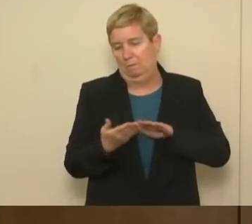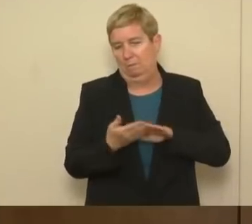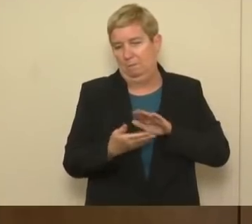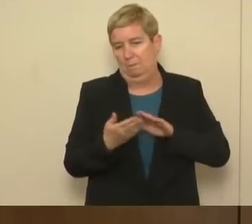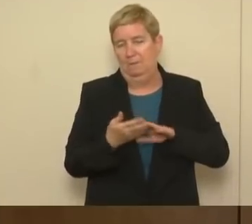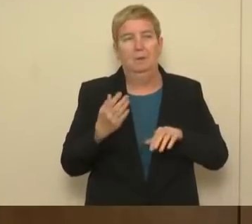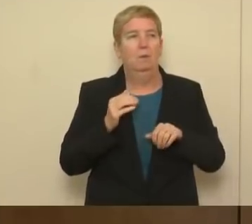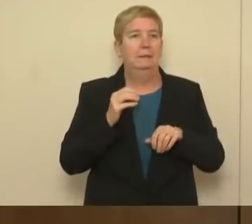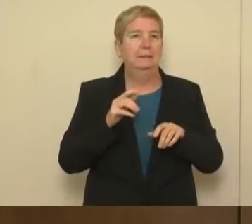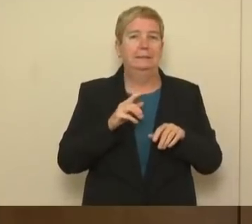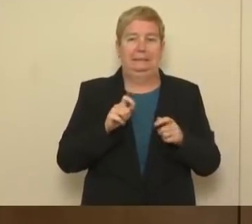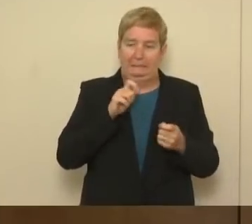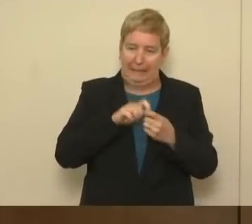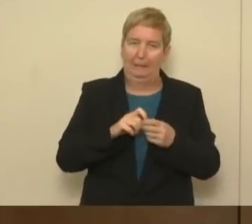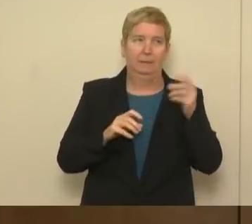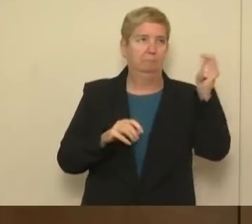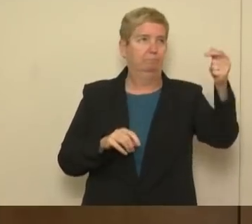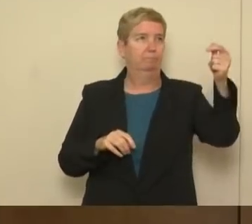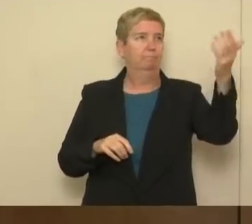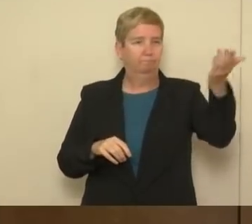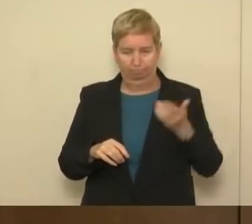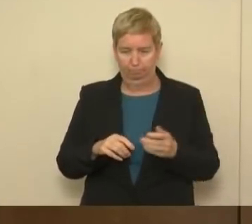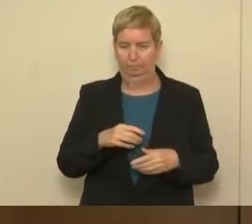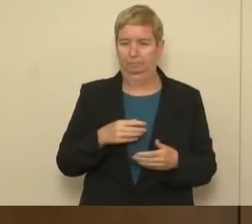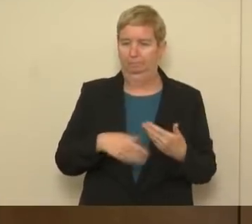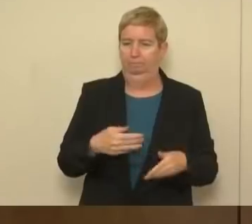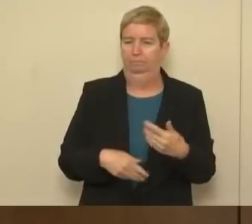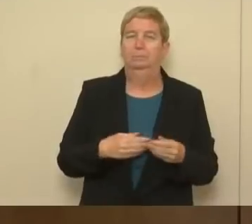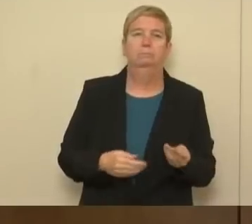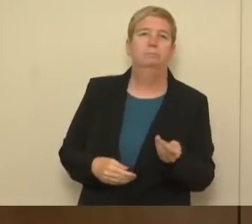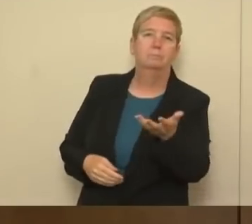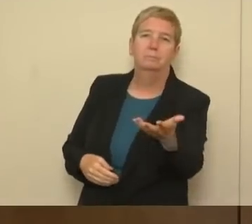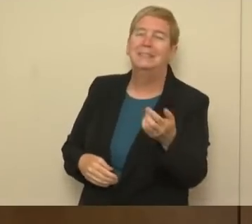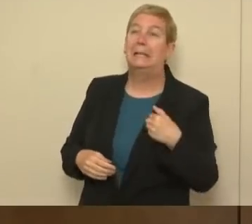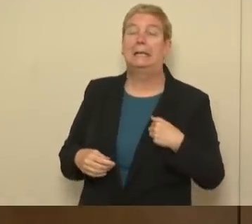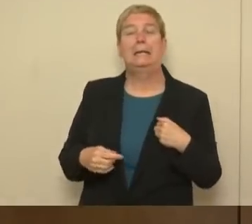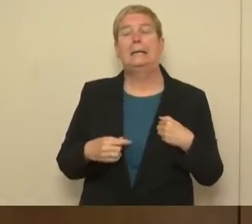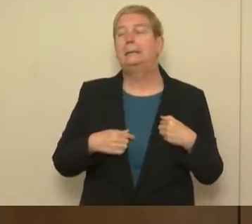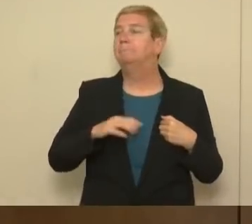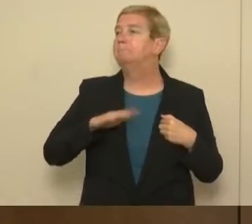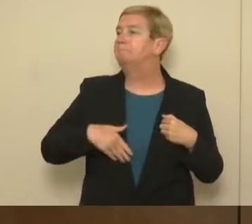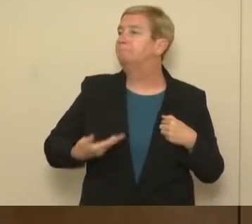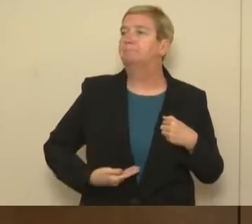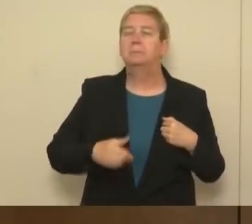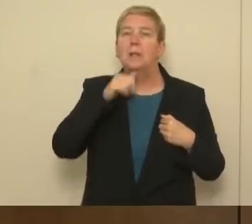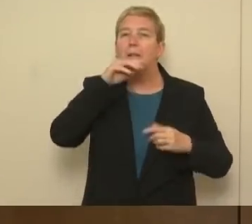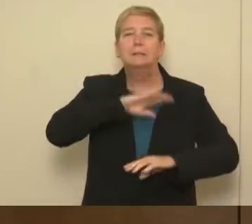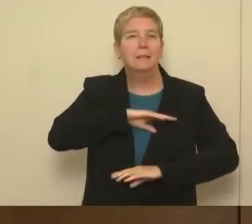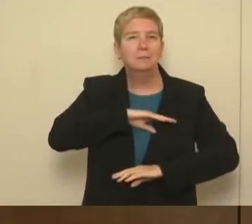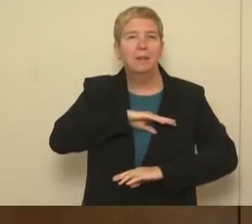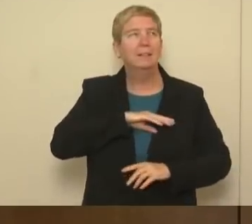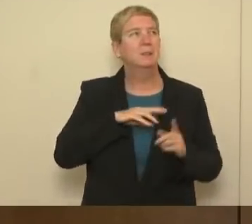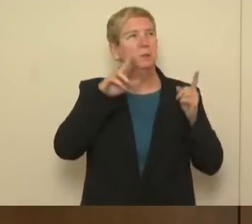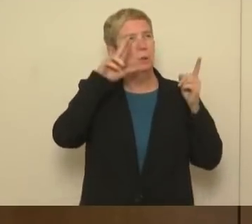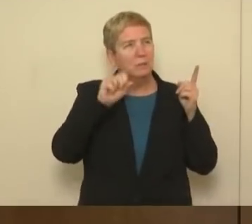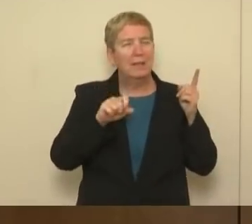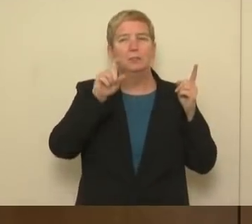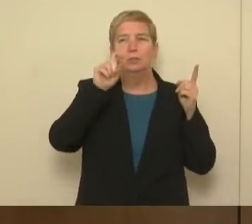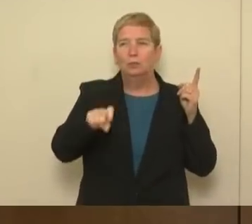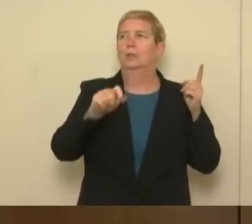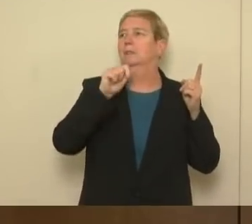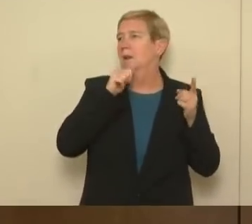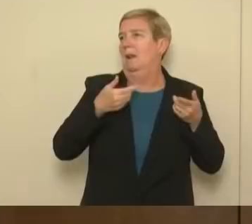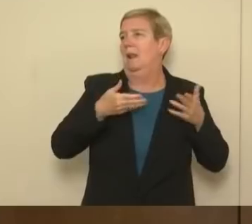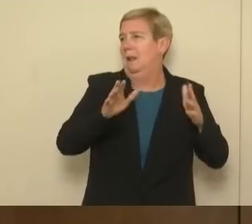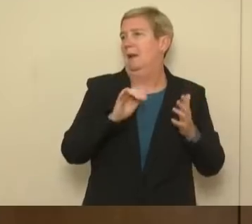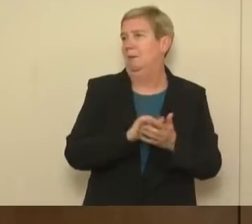me, frankly, very unhappy, because that's not a standard that this country should allow to occur. And so I start